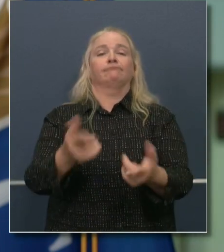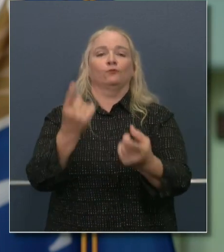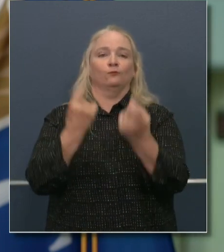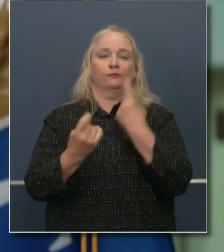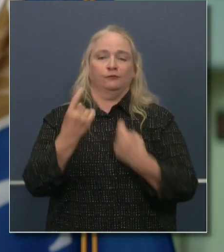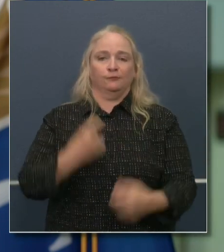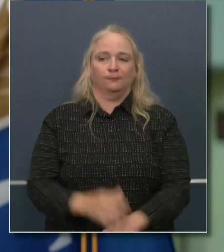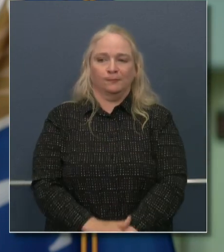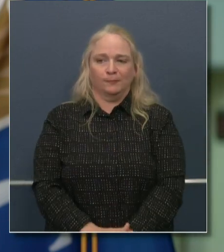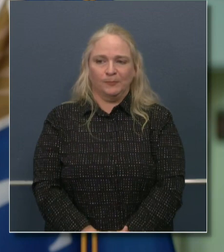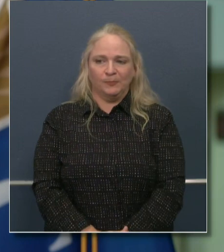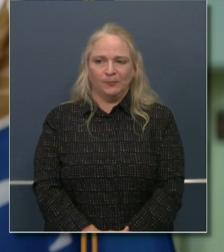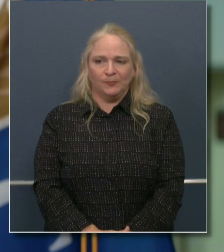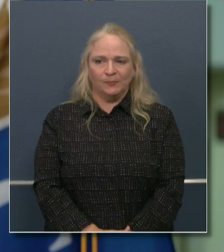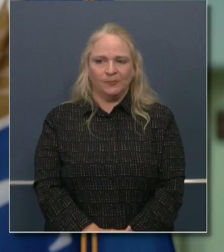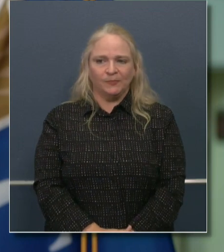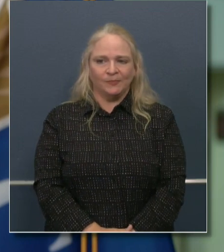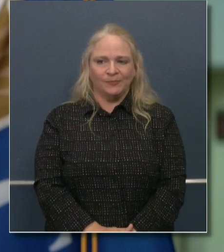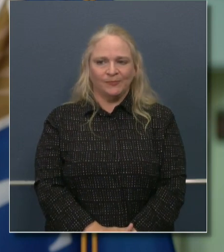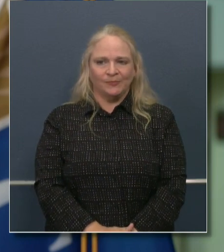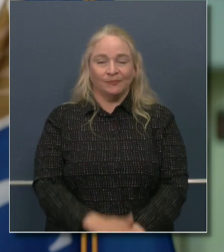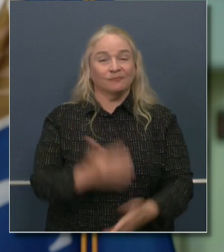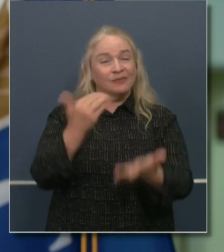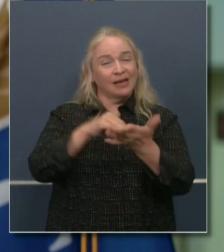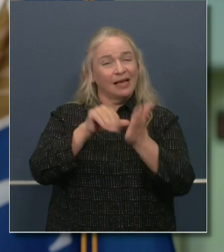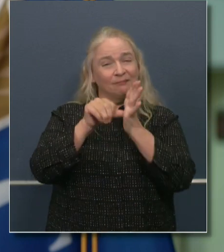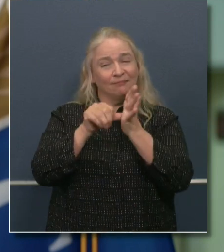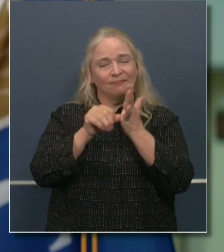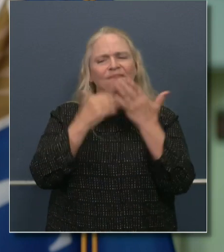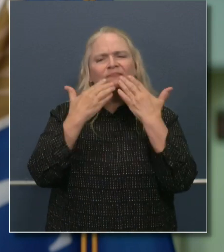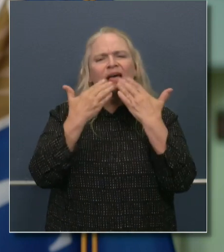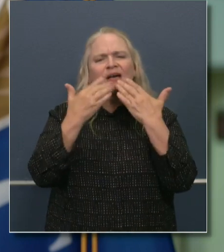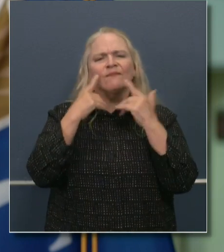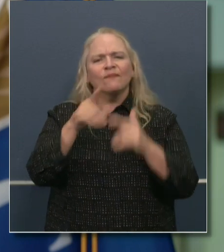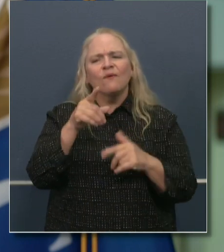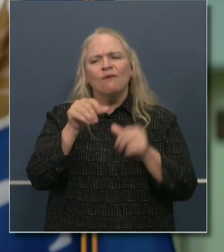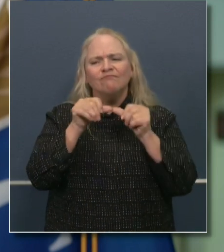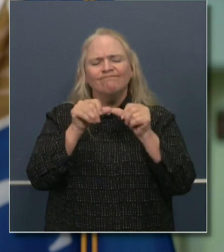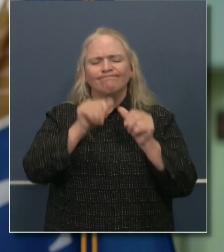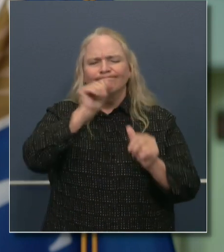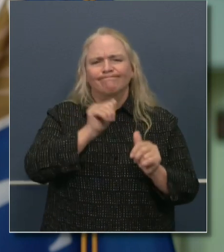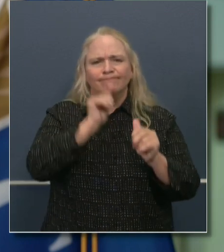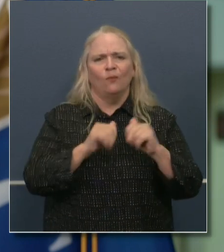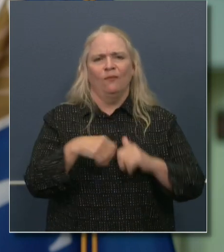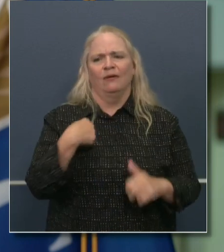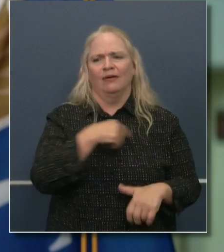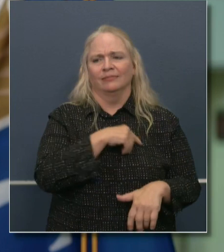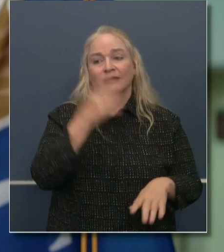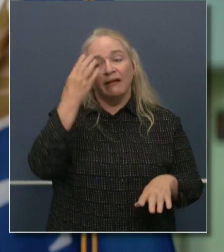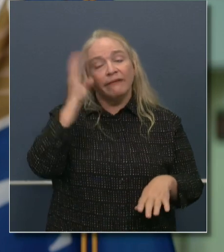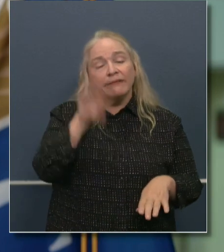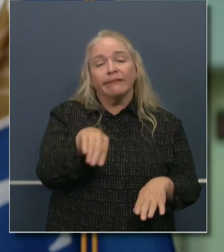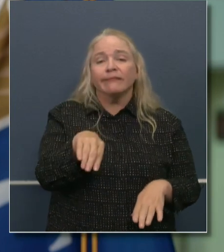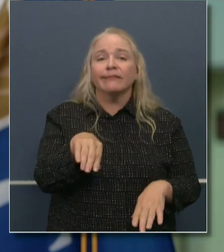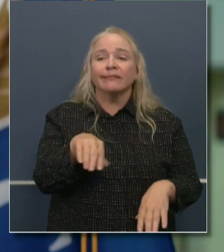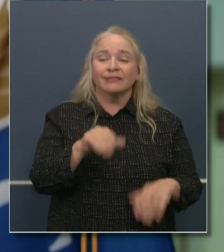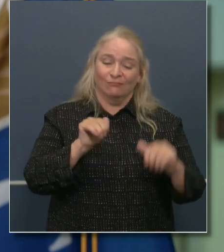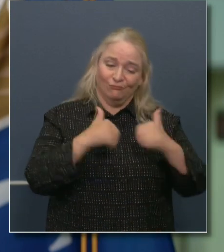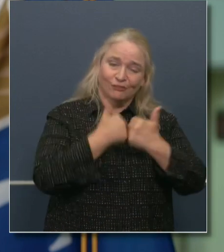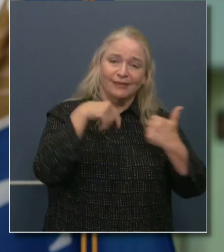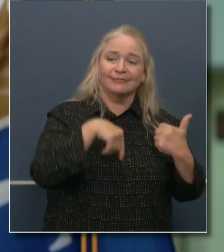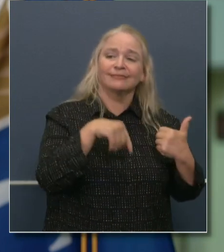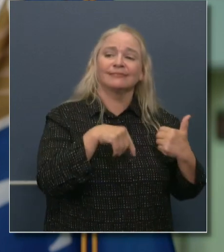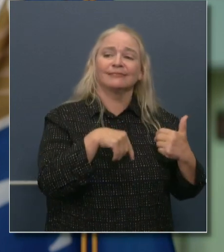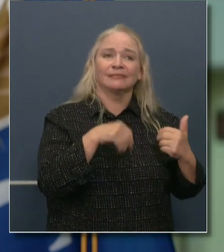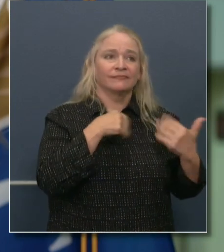I just want to thank everybody for continuing to endure what I know is a very challenging and difficult period